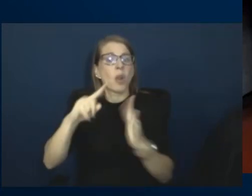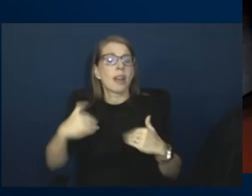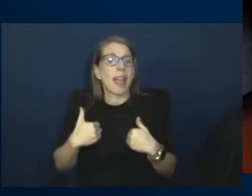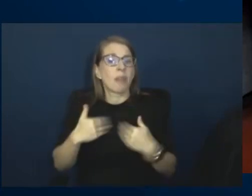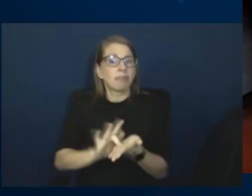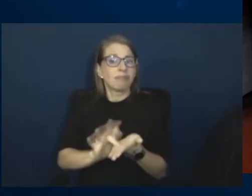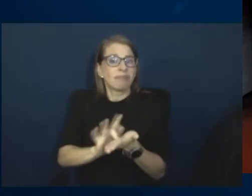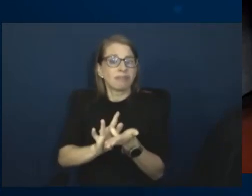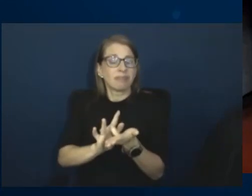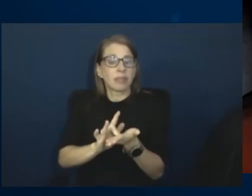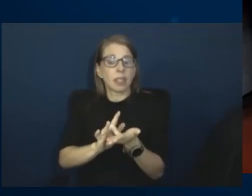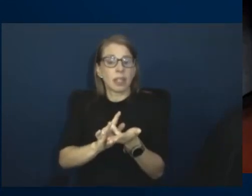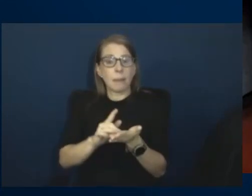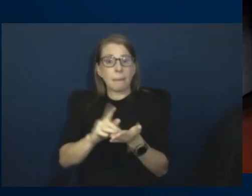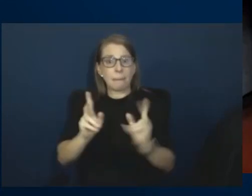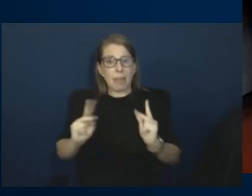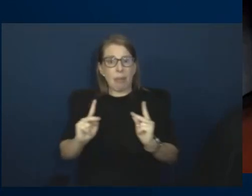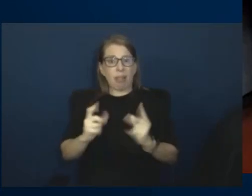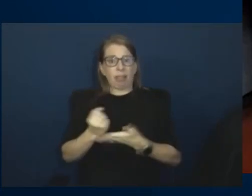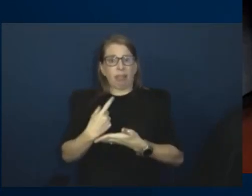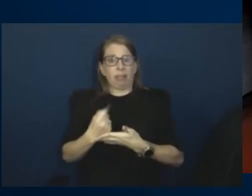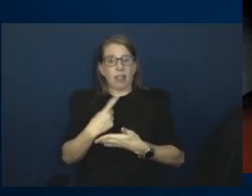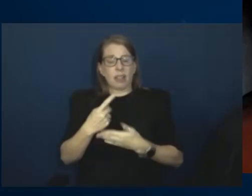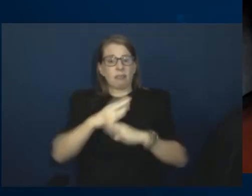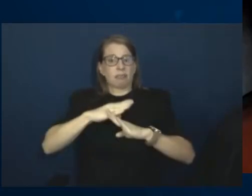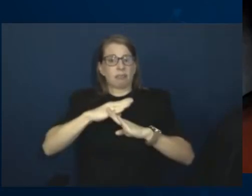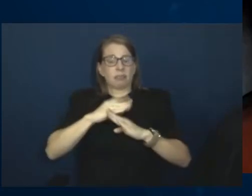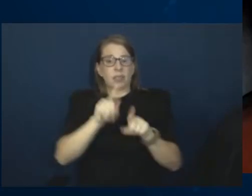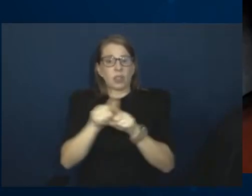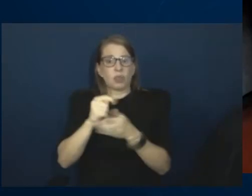COVID. Dr. Richt, I'm going to ask you